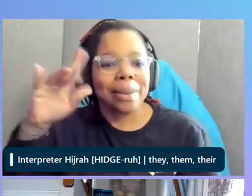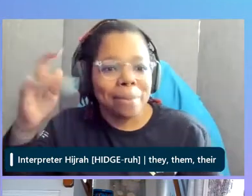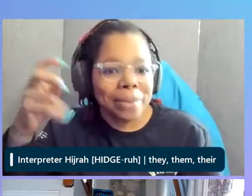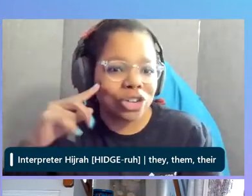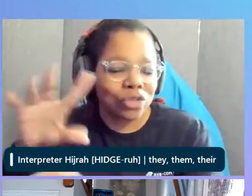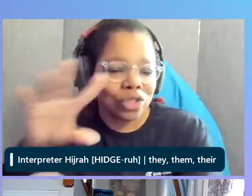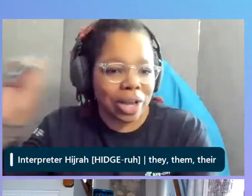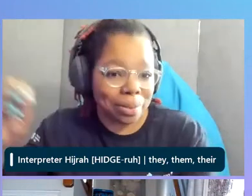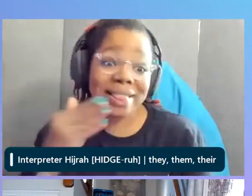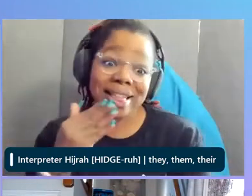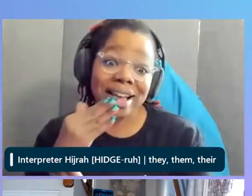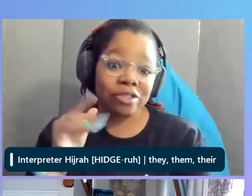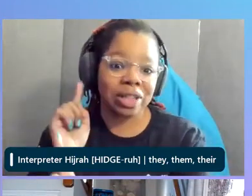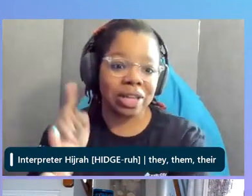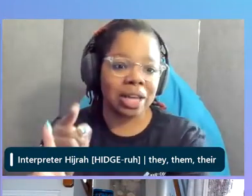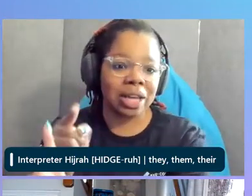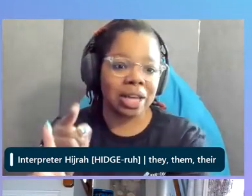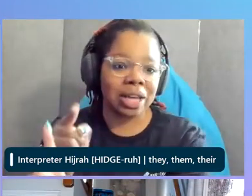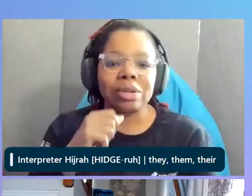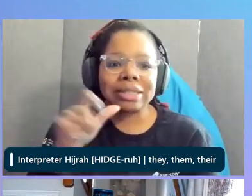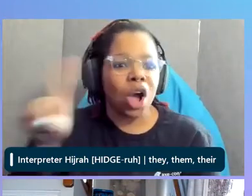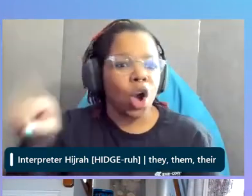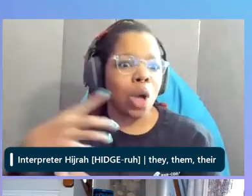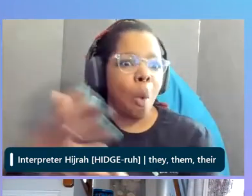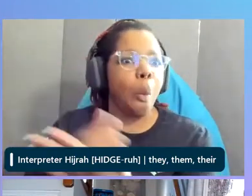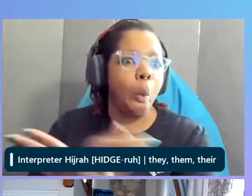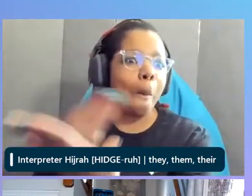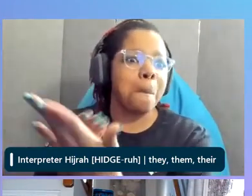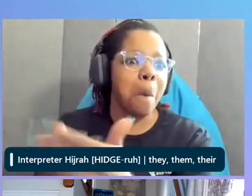company, thankfully, wasn't just make a lot of money,